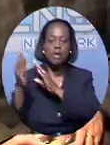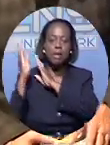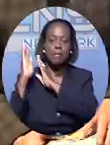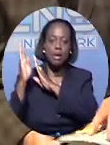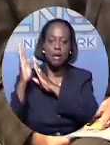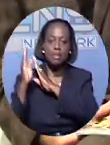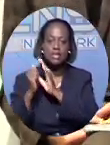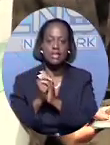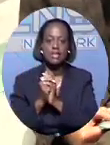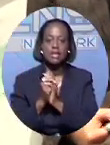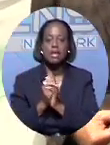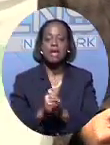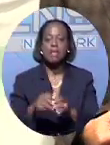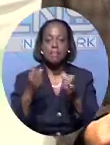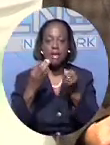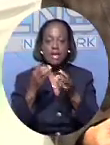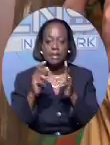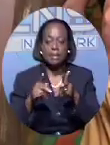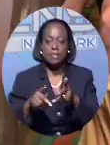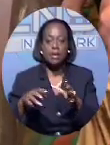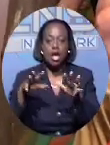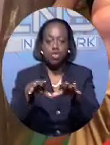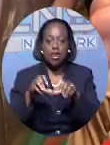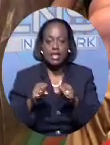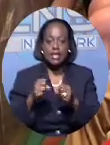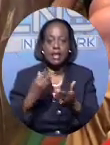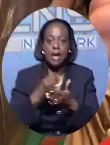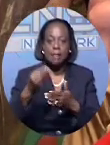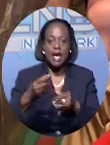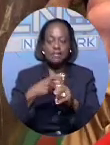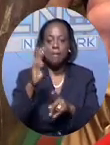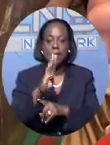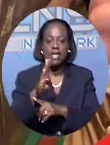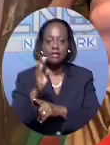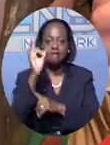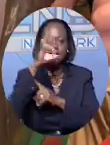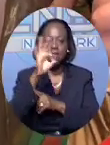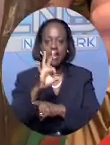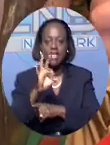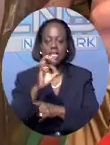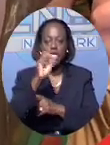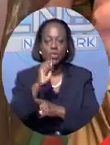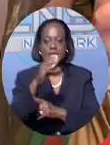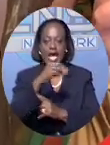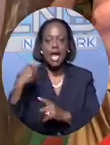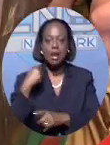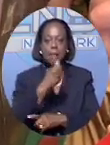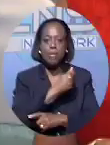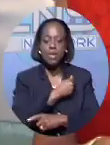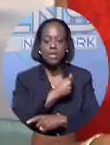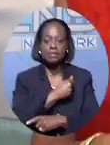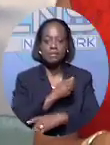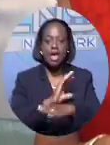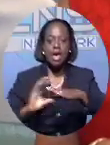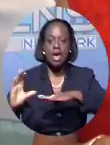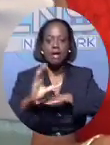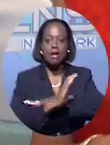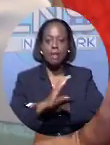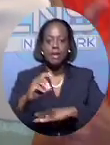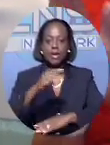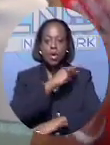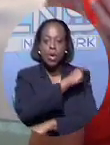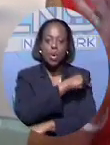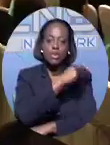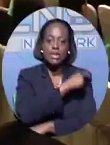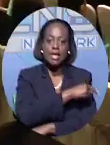traditional supporters, for the first time, the event has attracted buyers from Belgium, France, Switzerland, and Poland. Caribbean Hotel and Tourism